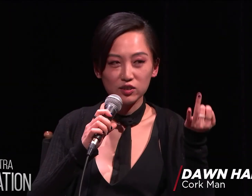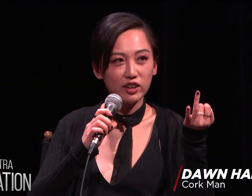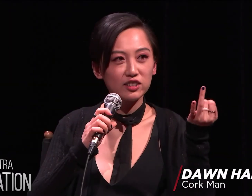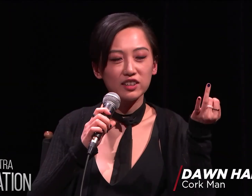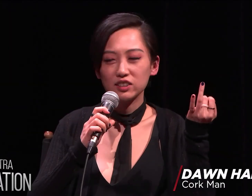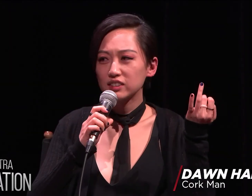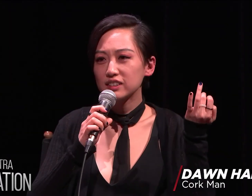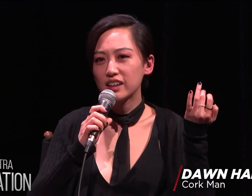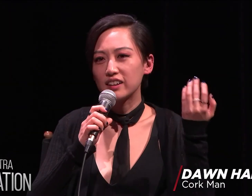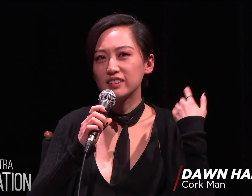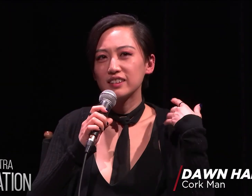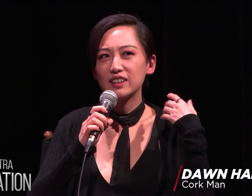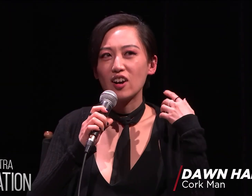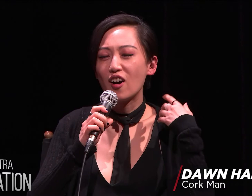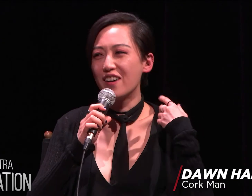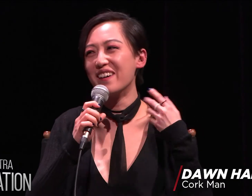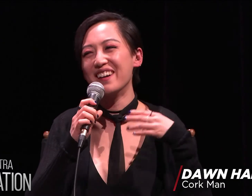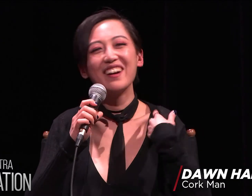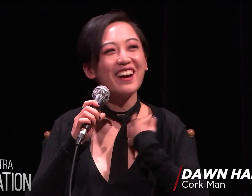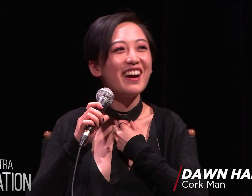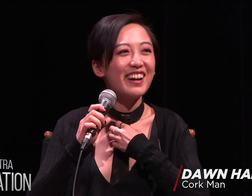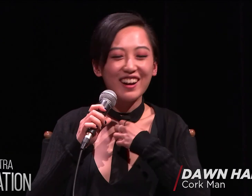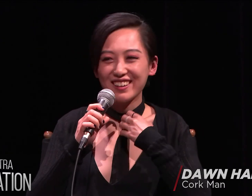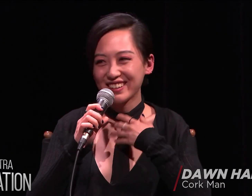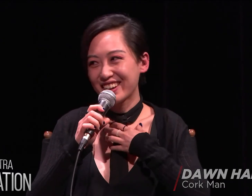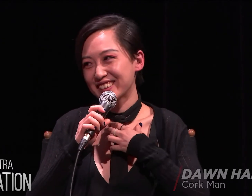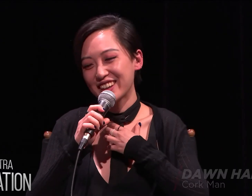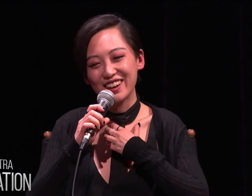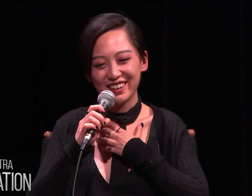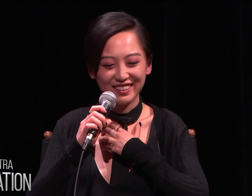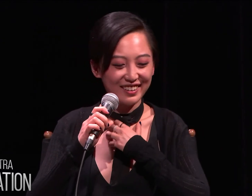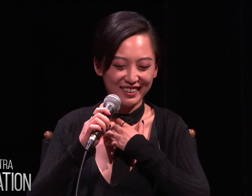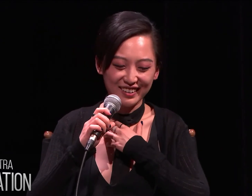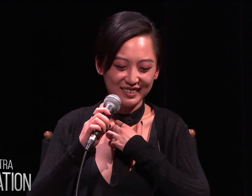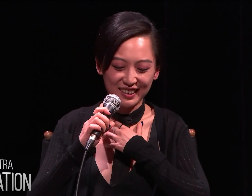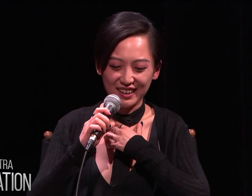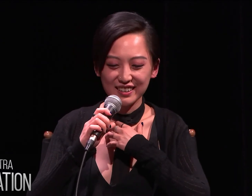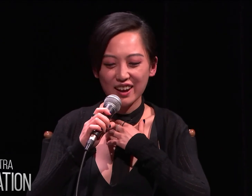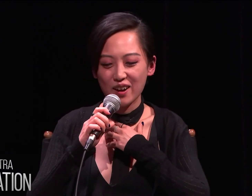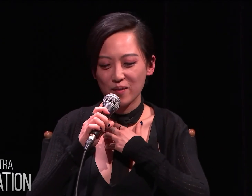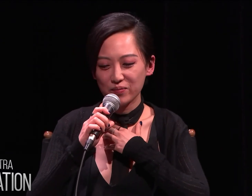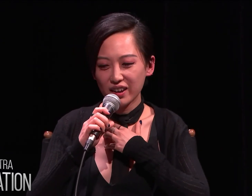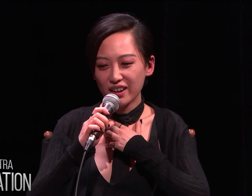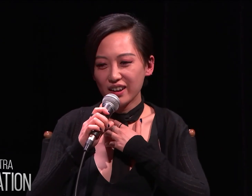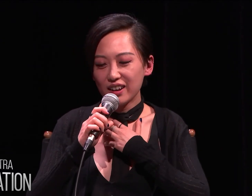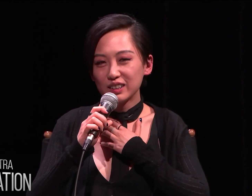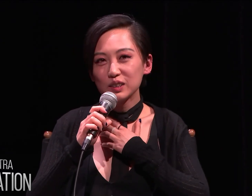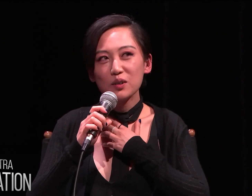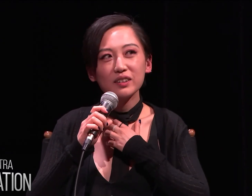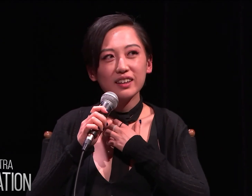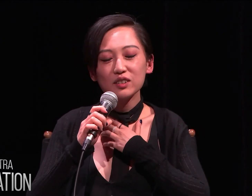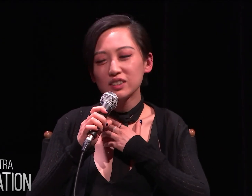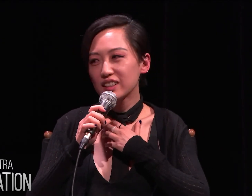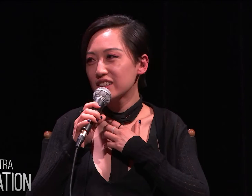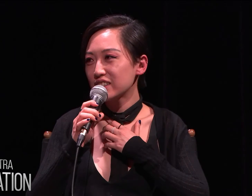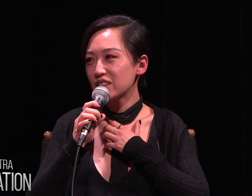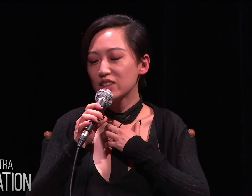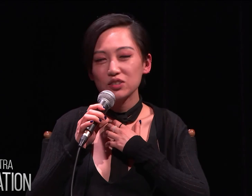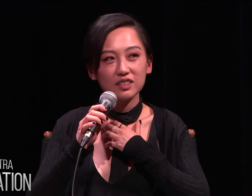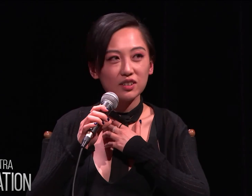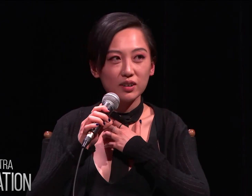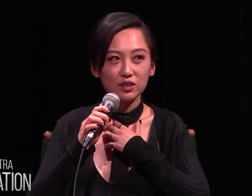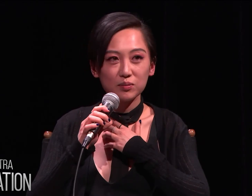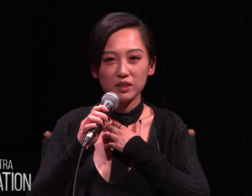And congratulations, and it all got cut like at the end. So it's